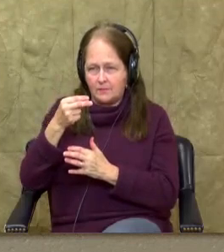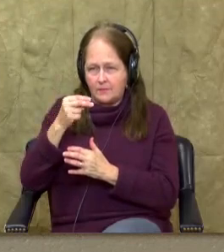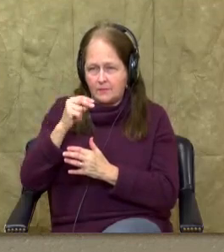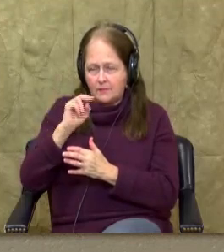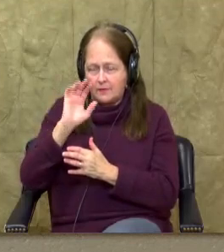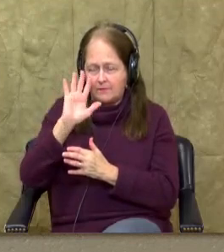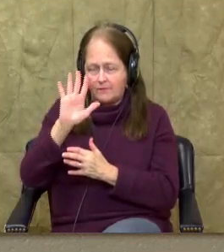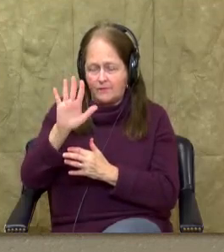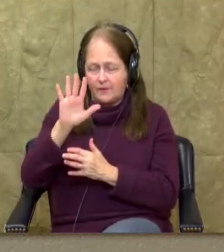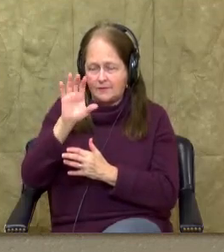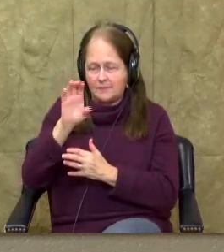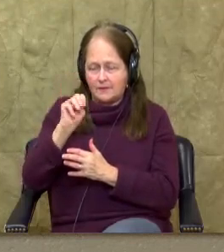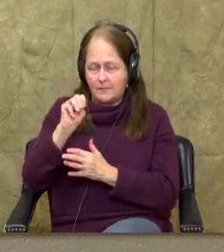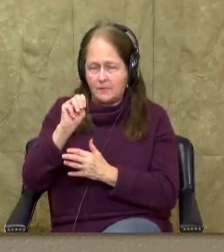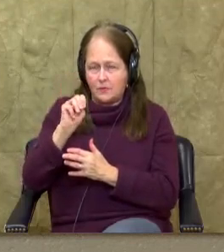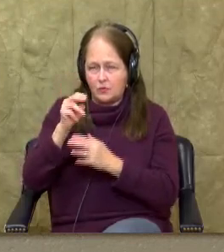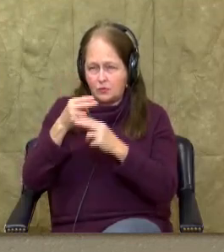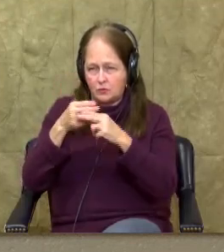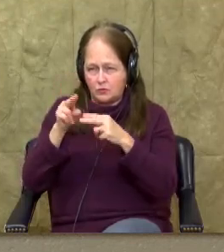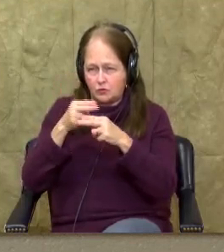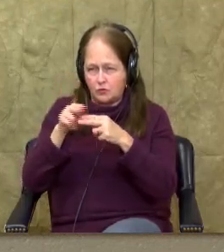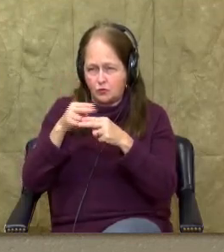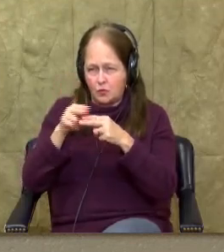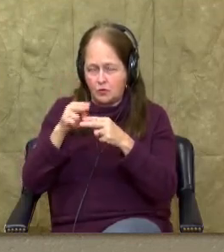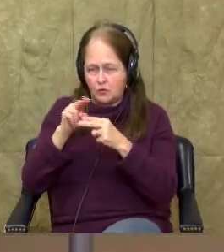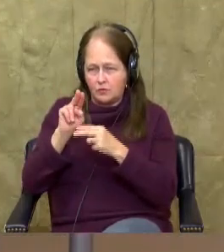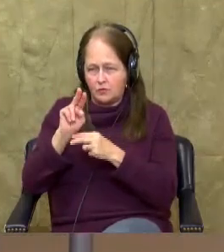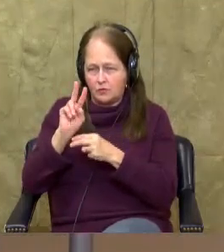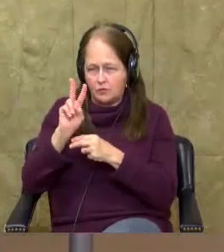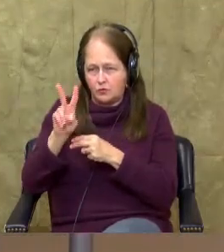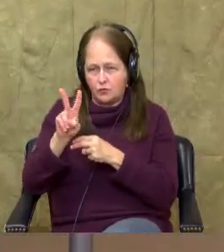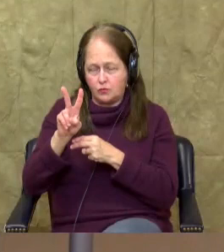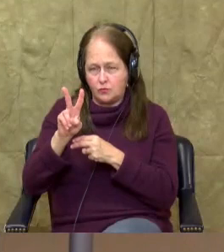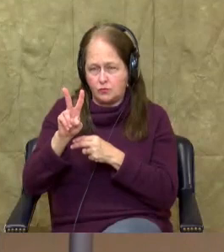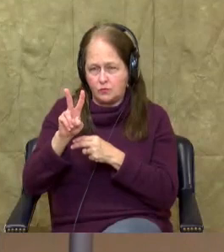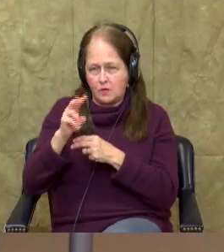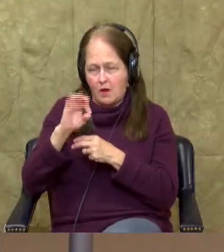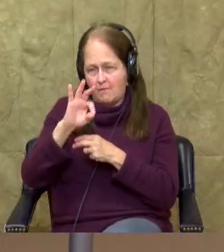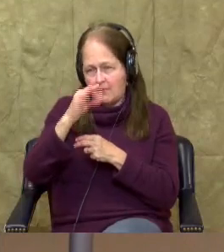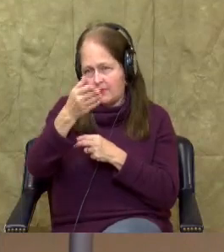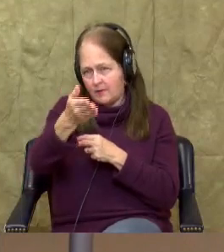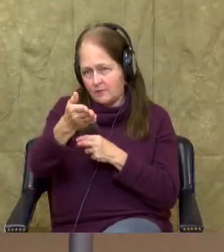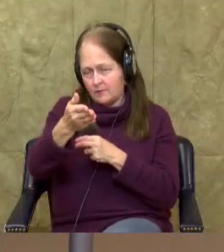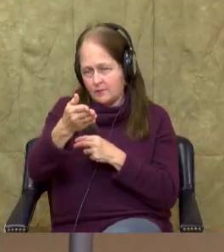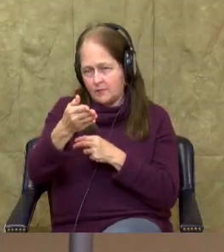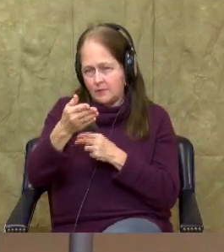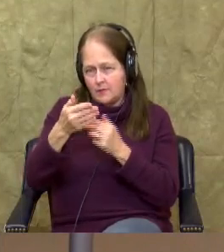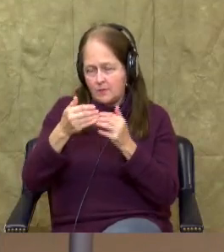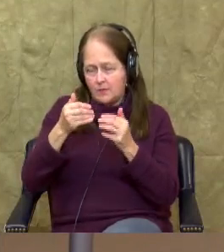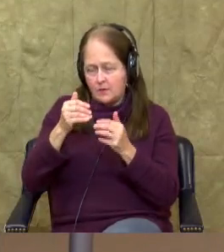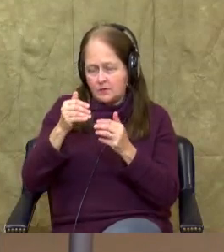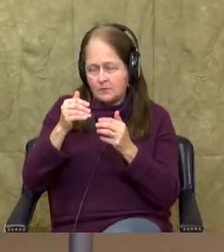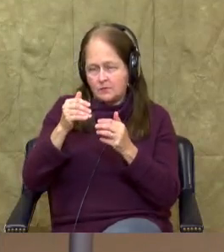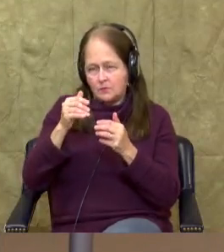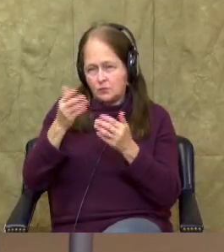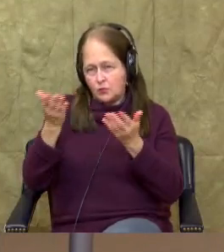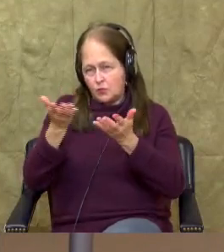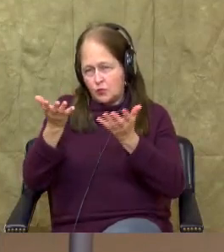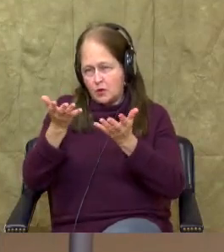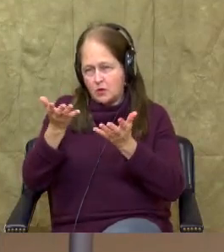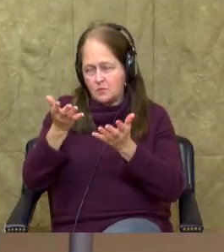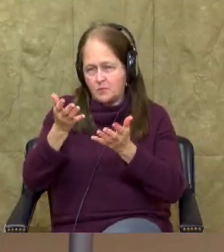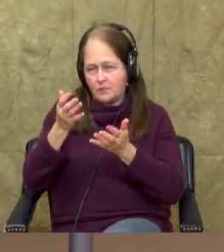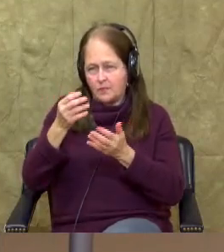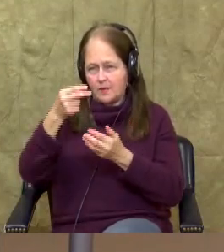5 centimeters is because it's the shorter of the two. But they're both kind of sitting where the